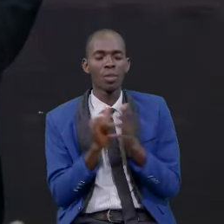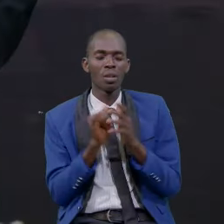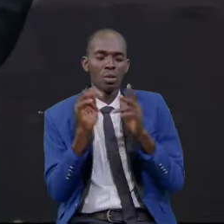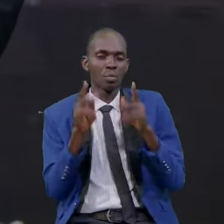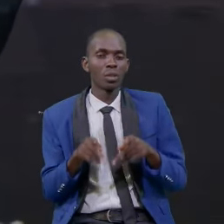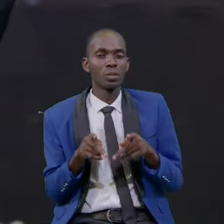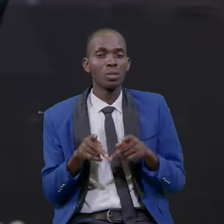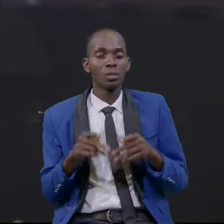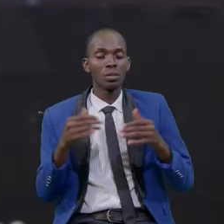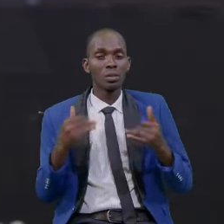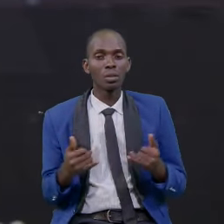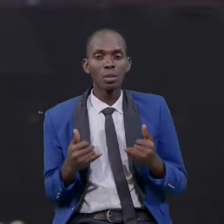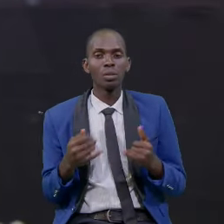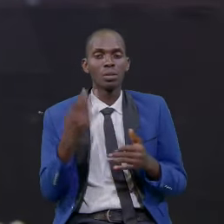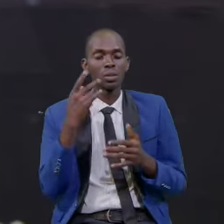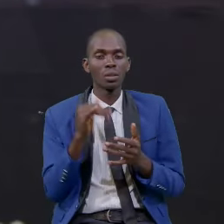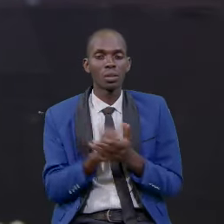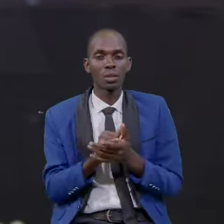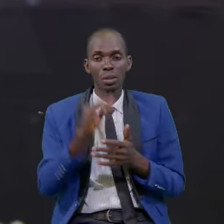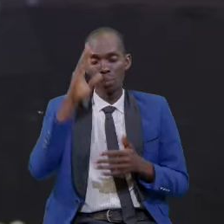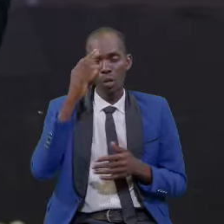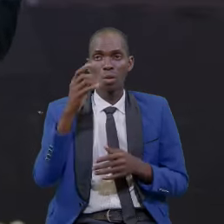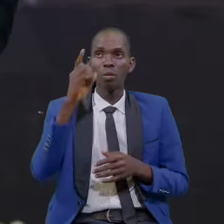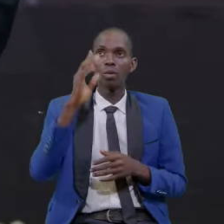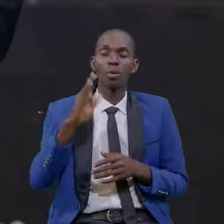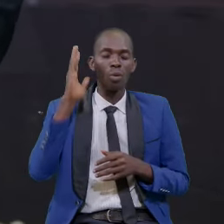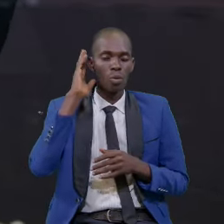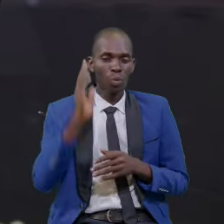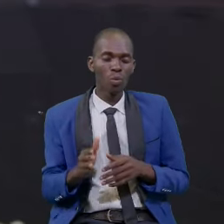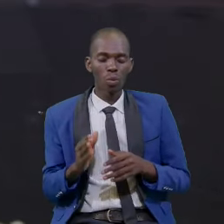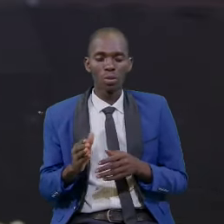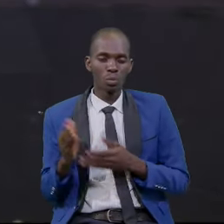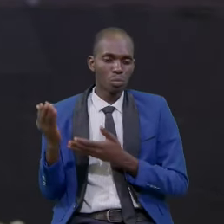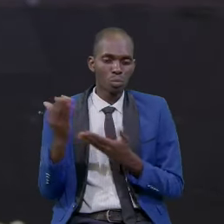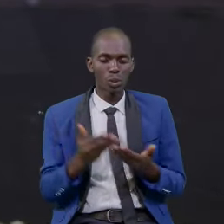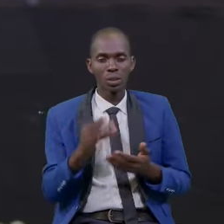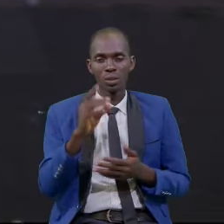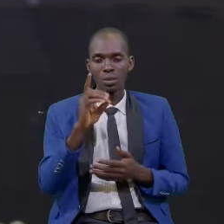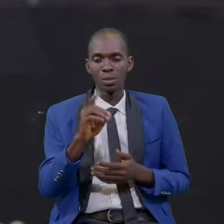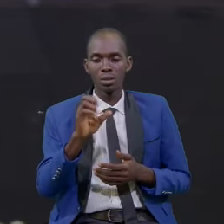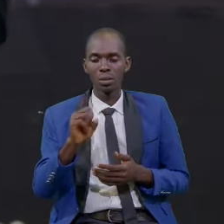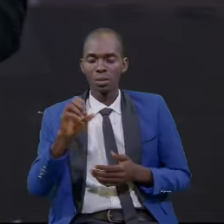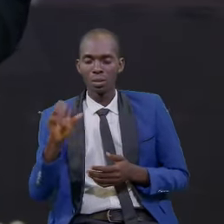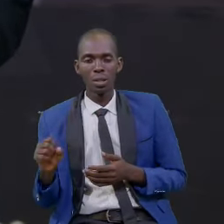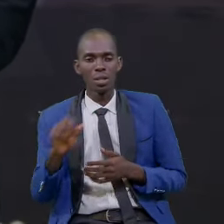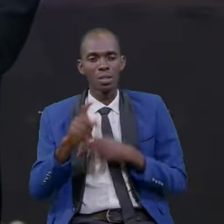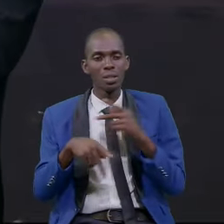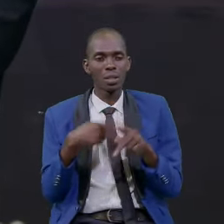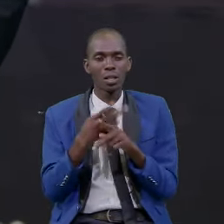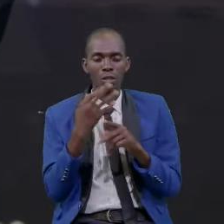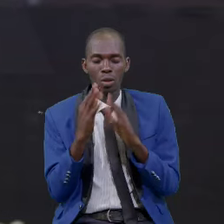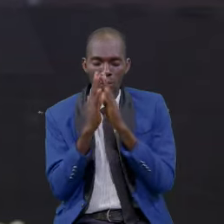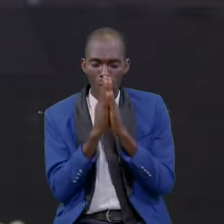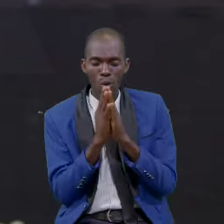offer DSS prayer, and that DSS prayer will arrest whatever is troubling you in the